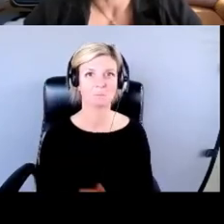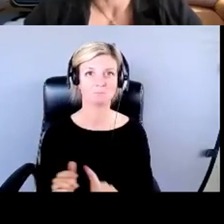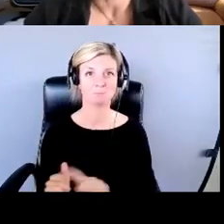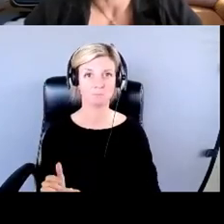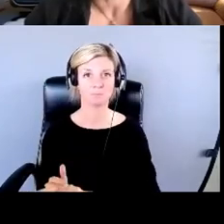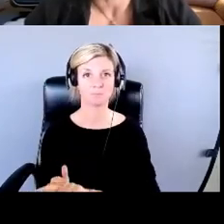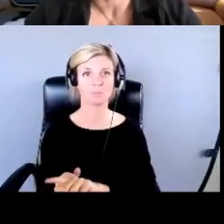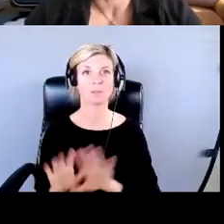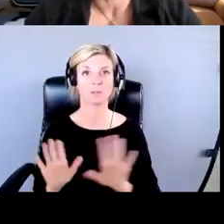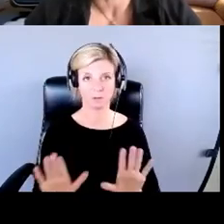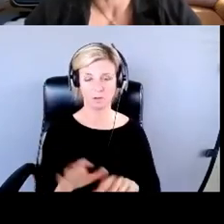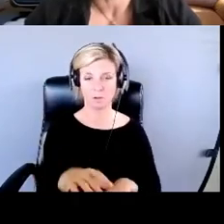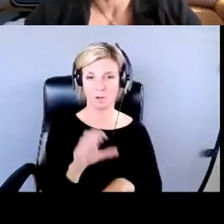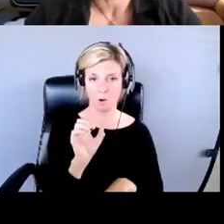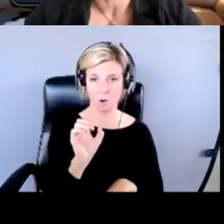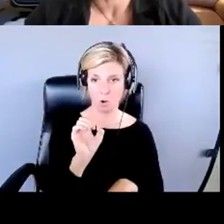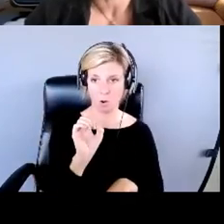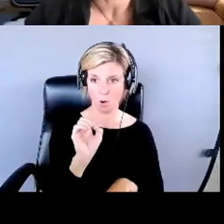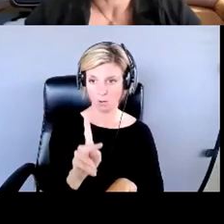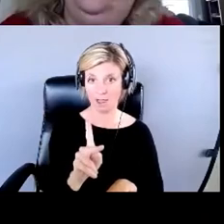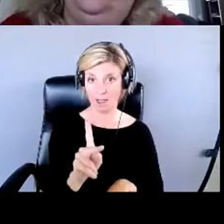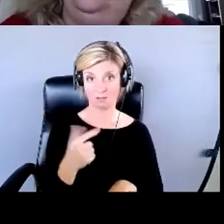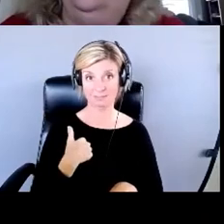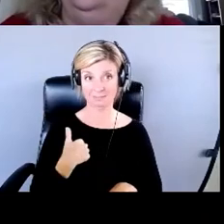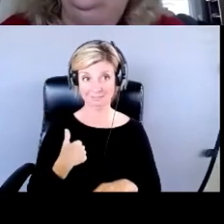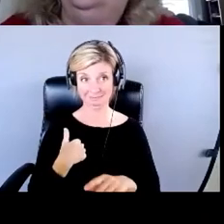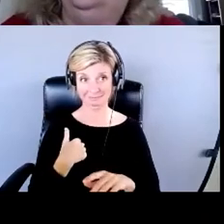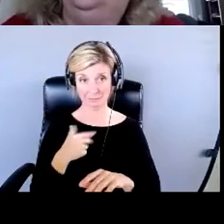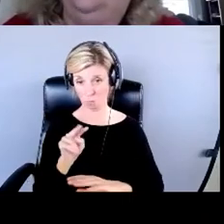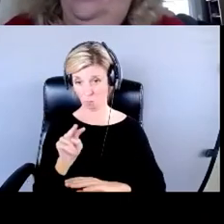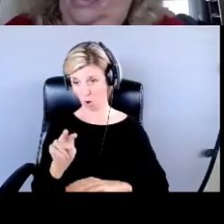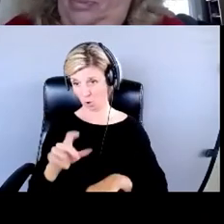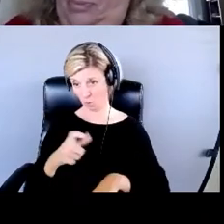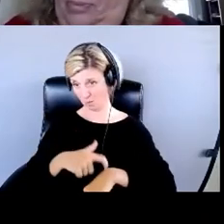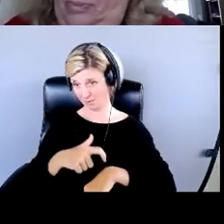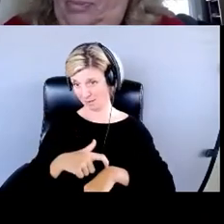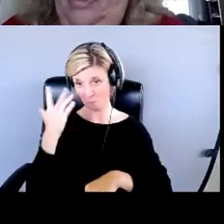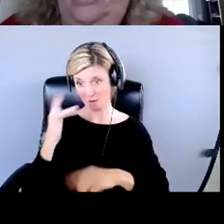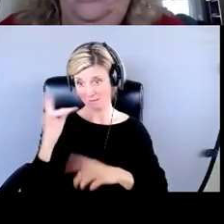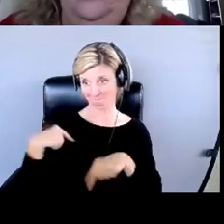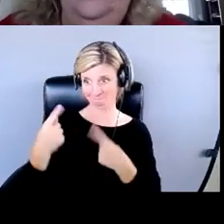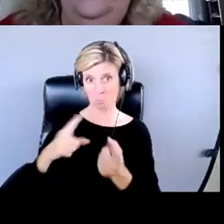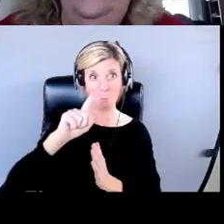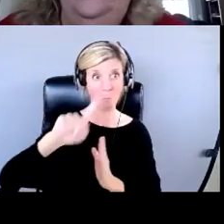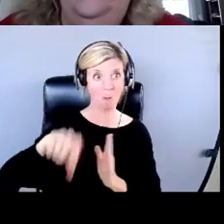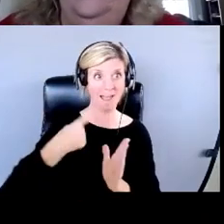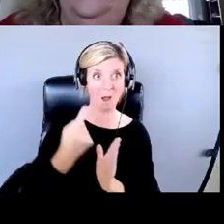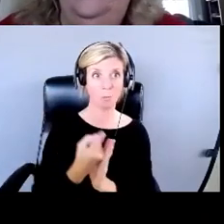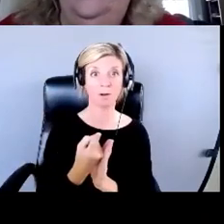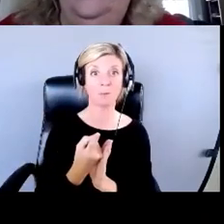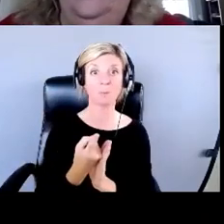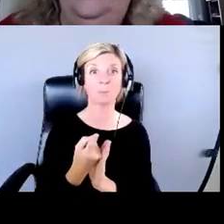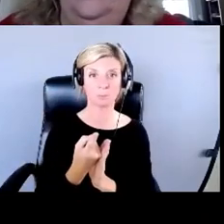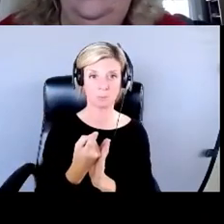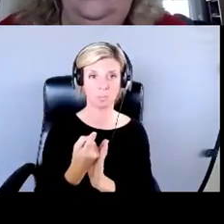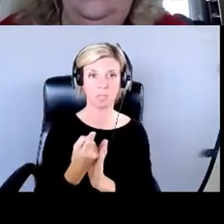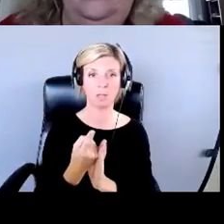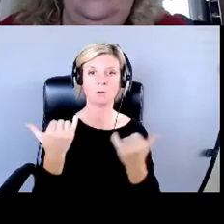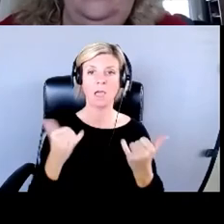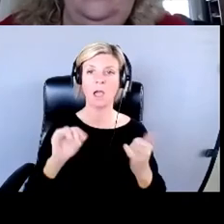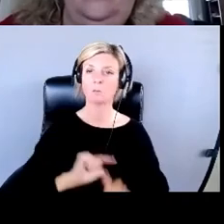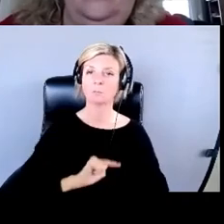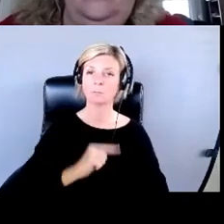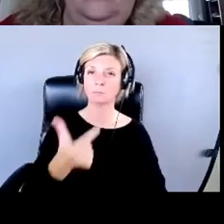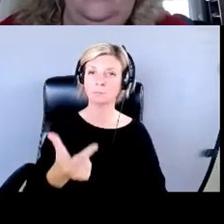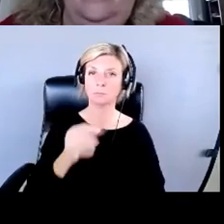So I want to make sure that we don't go over time, because it's already been an hour, but I wanted to hear a little bit from Judy as well,